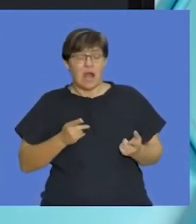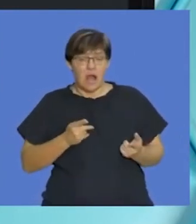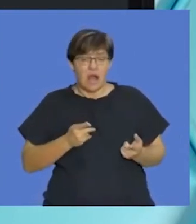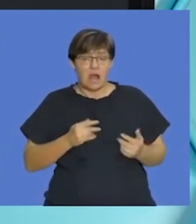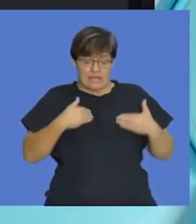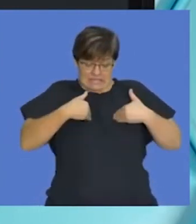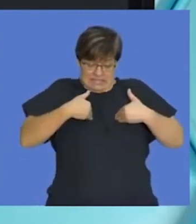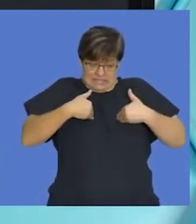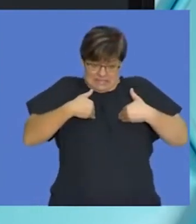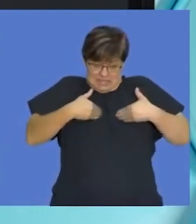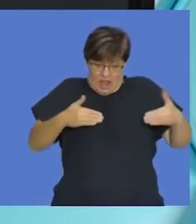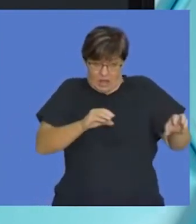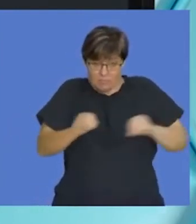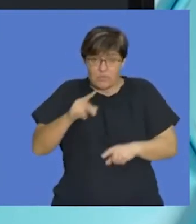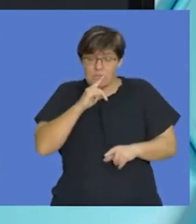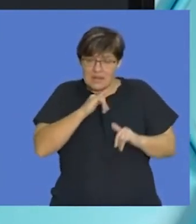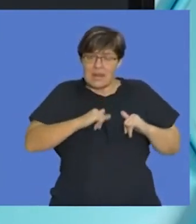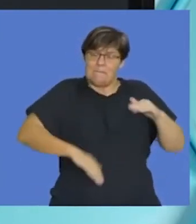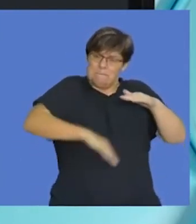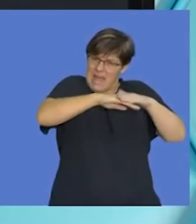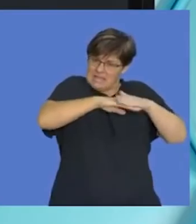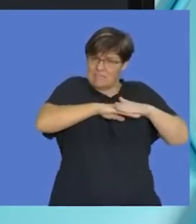move. That's the key part there, okay?